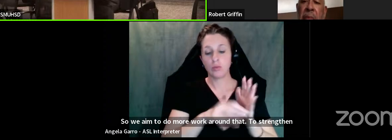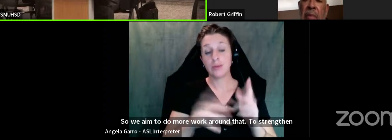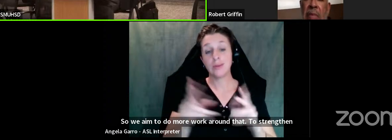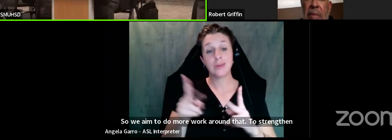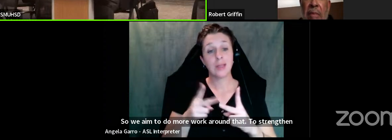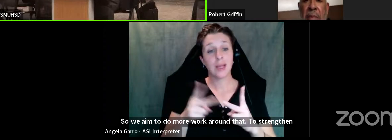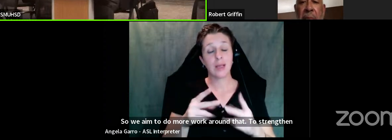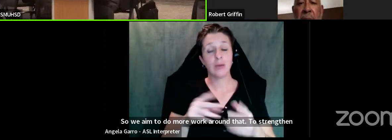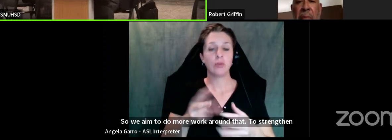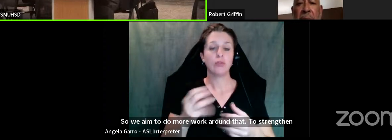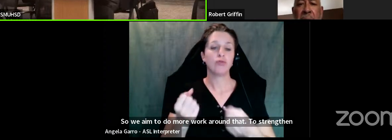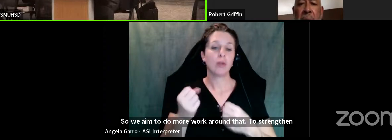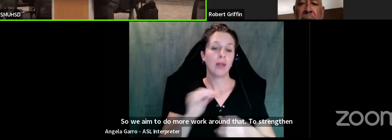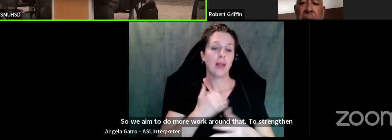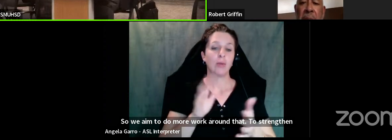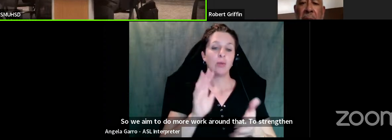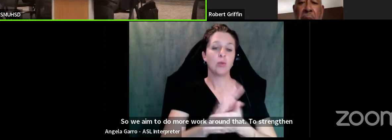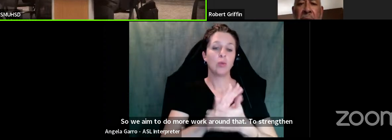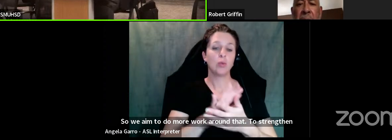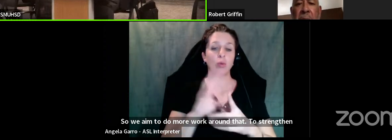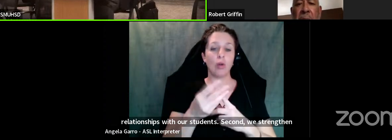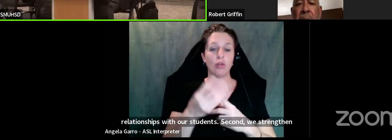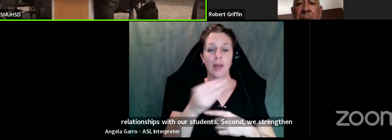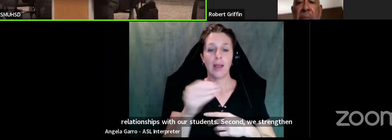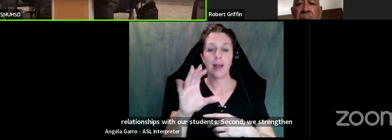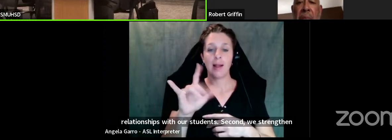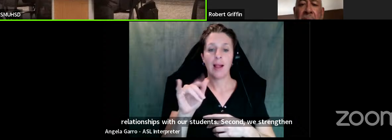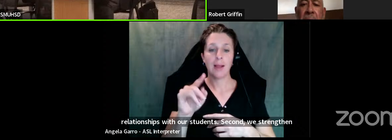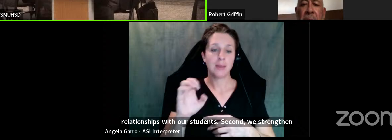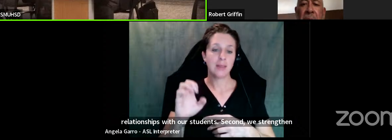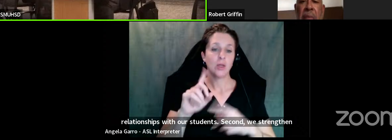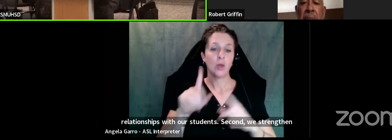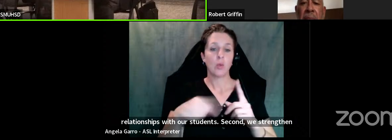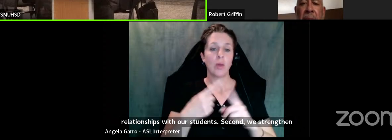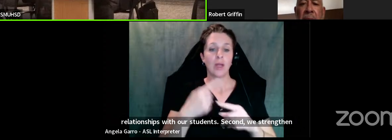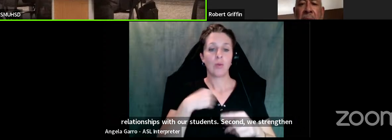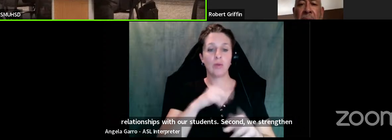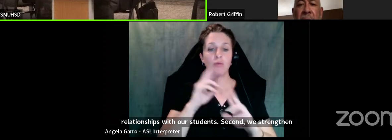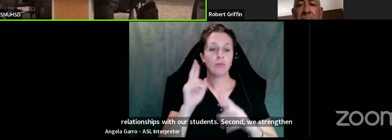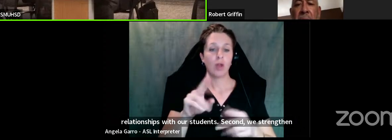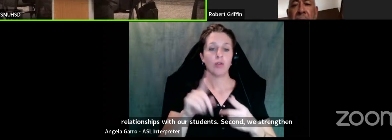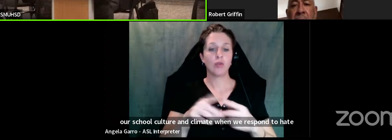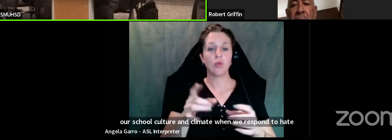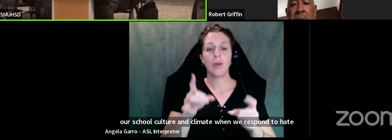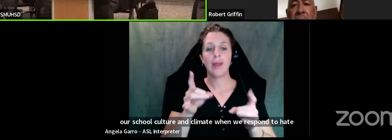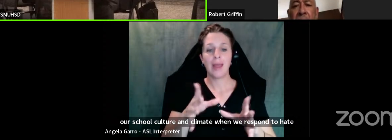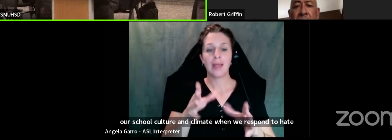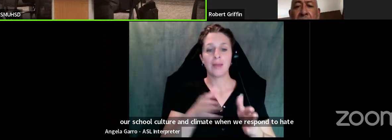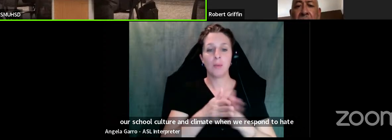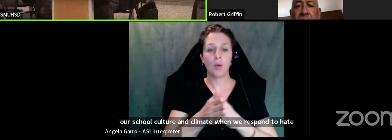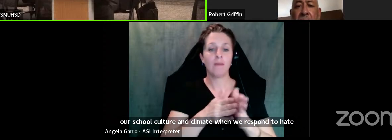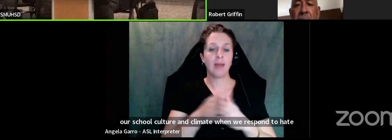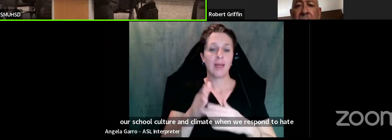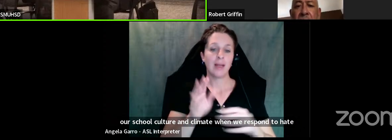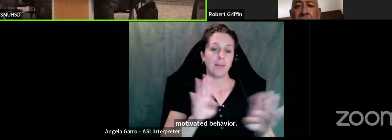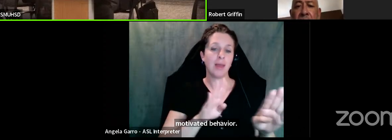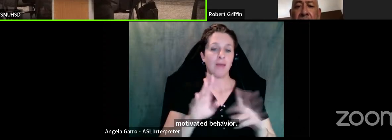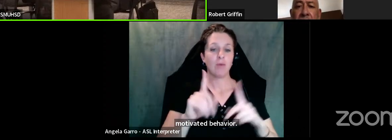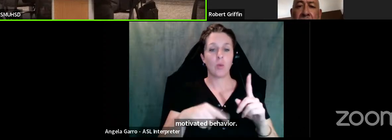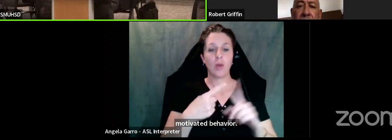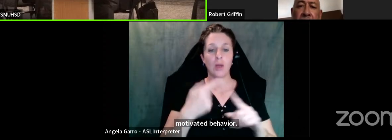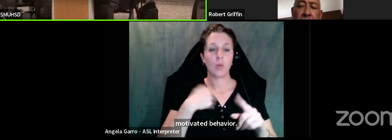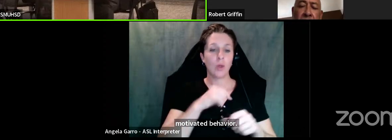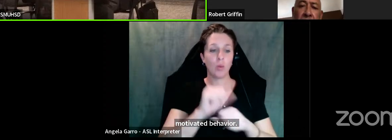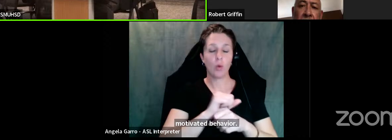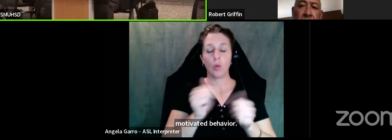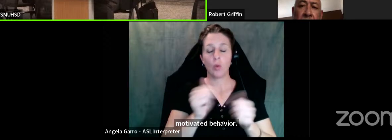school culture and climate when we respond to hate-motivated behavior and when we work with students to